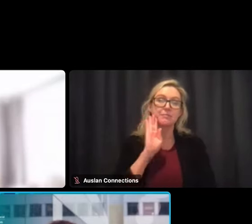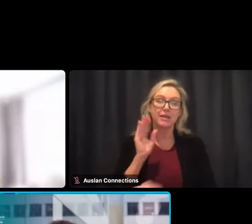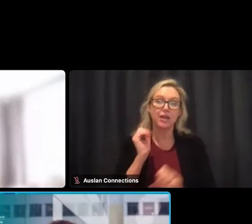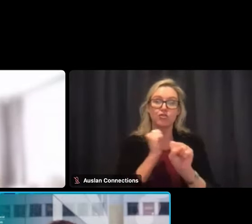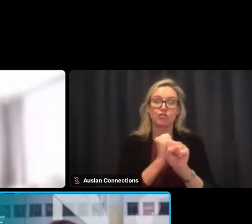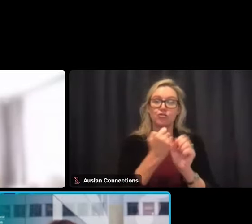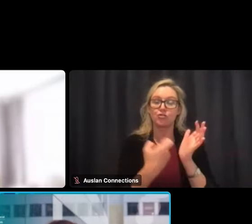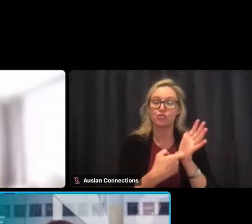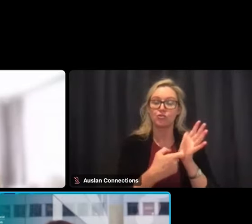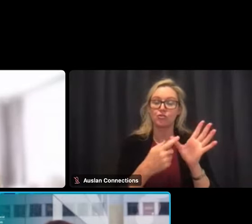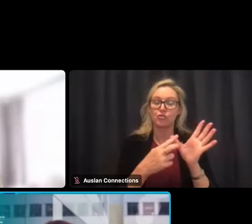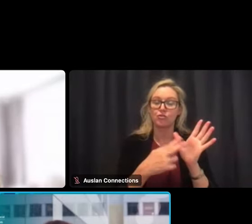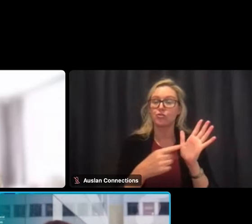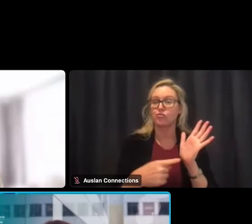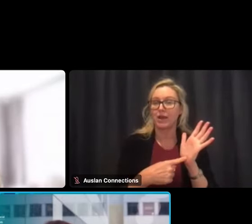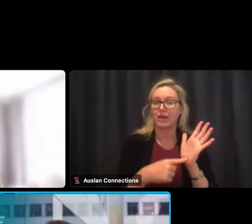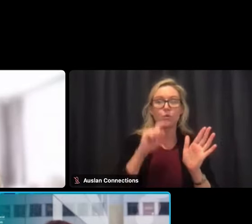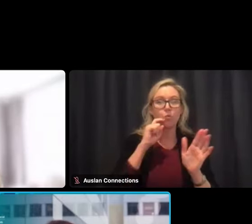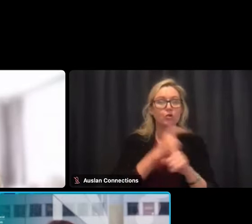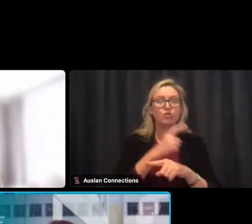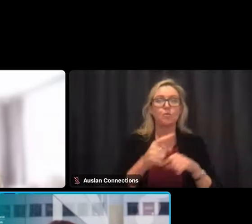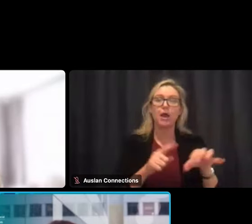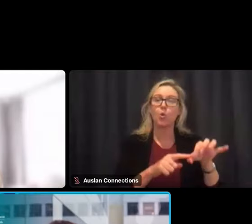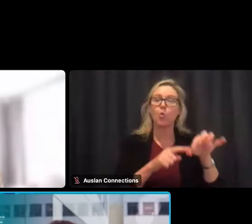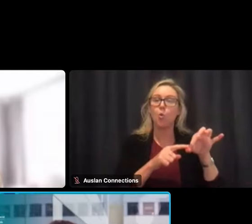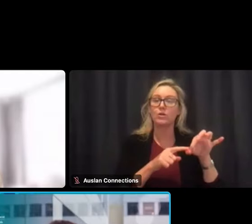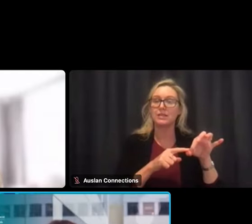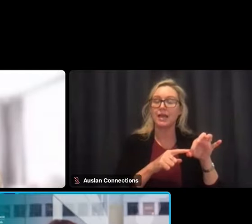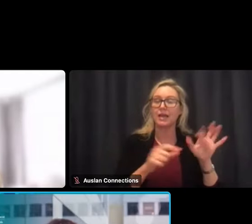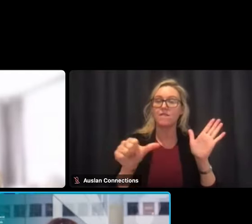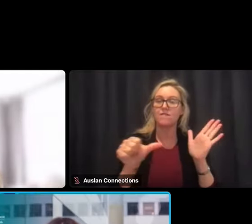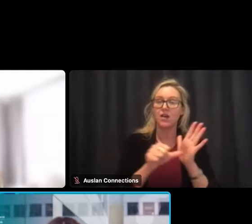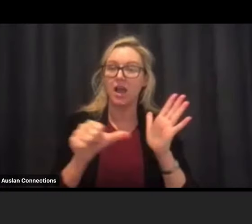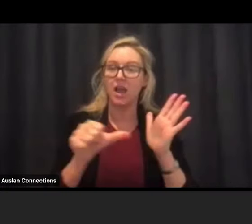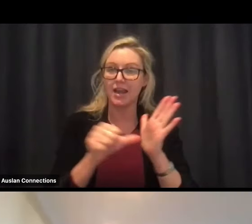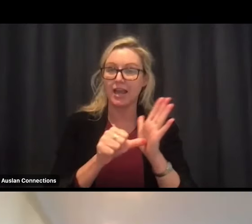to talk about the quarterly financial statement. Thank you.